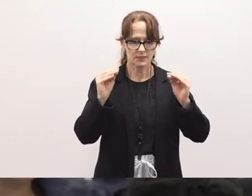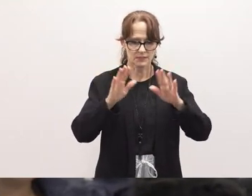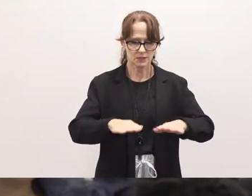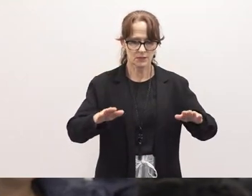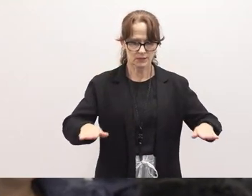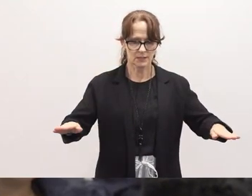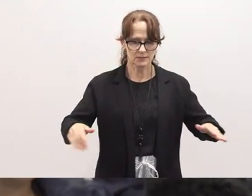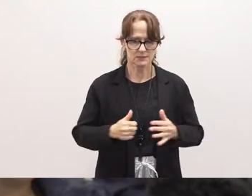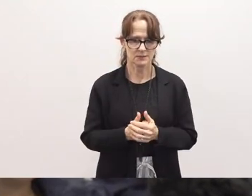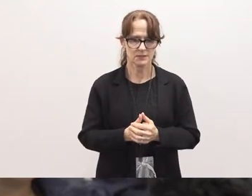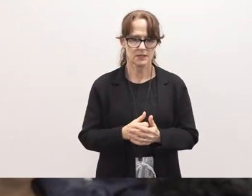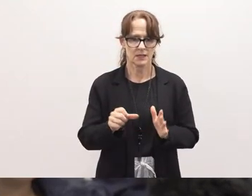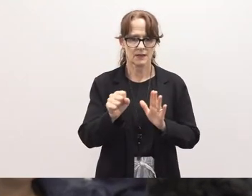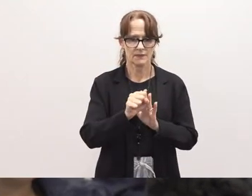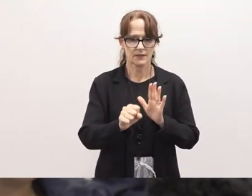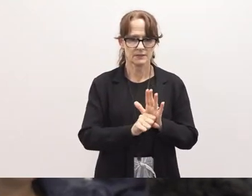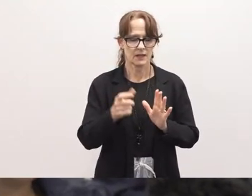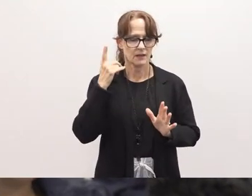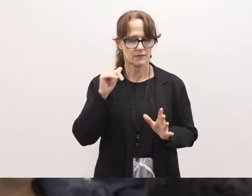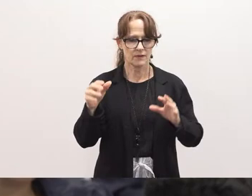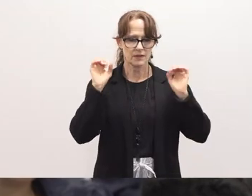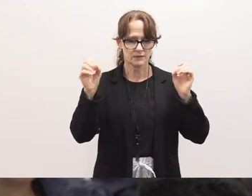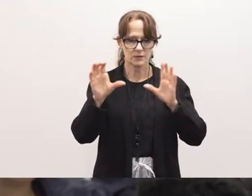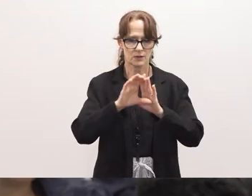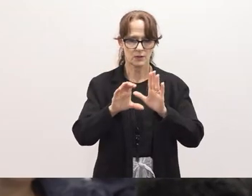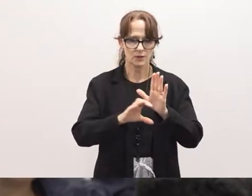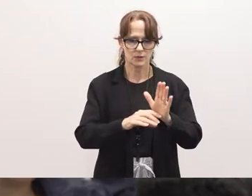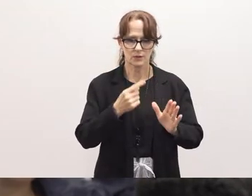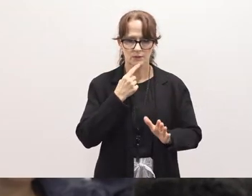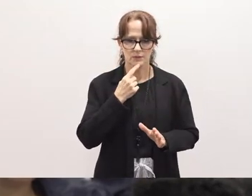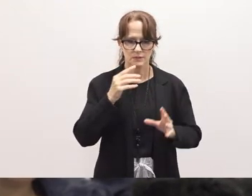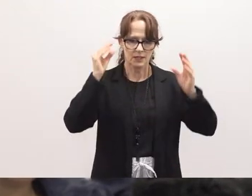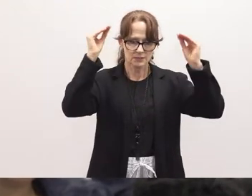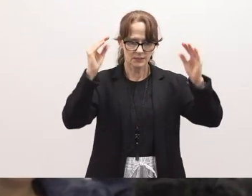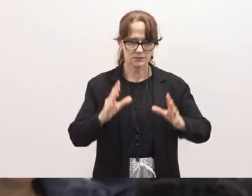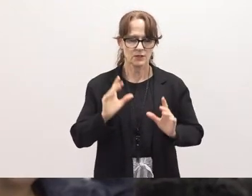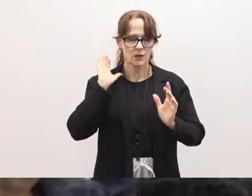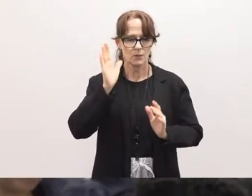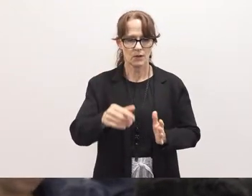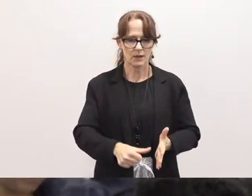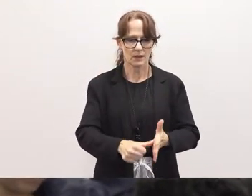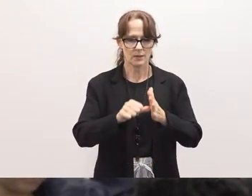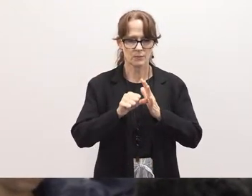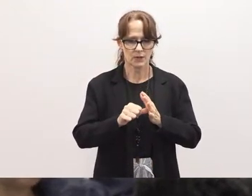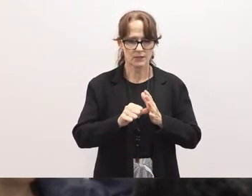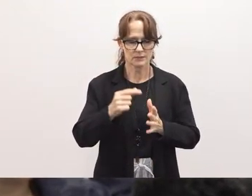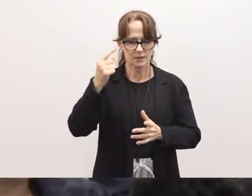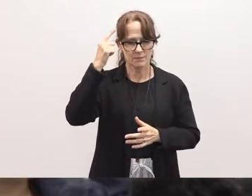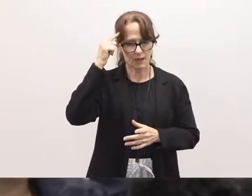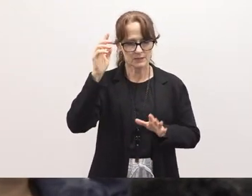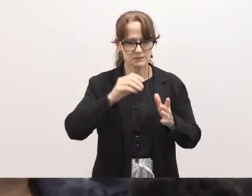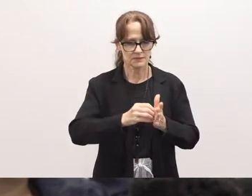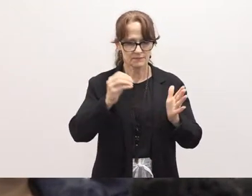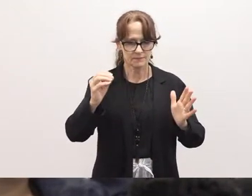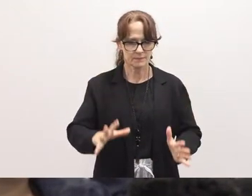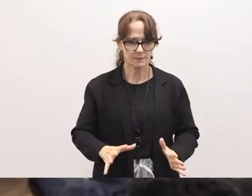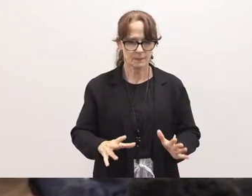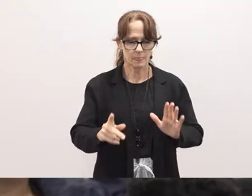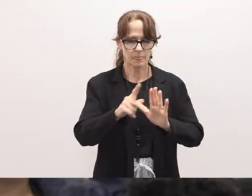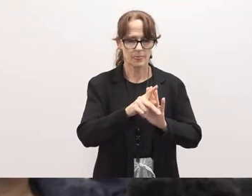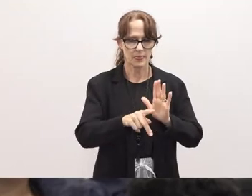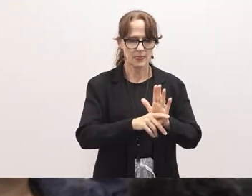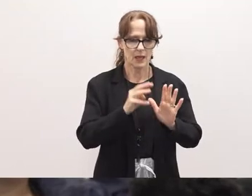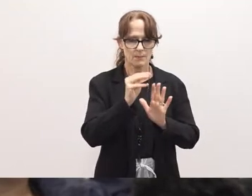kids. The State of California Education Code states that teachers shall impress upon the minds of the pupils the principles